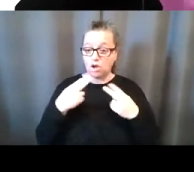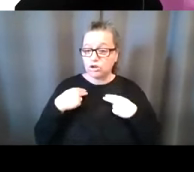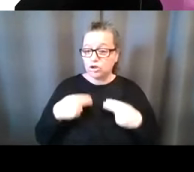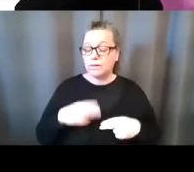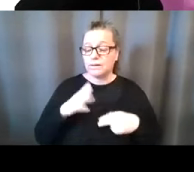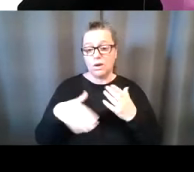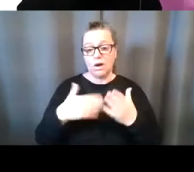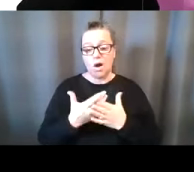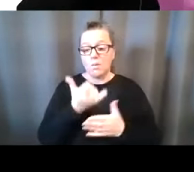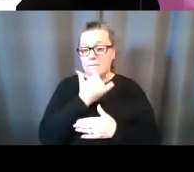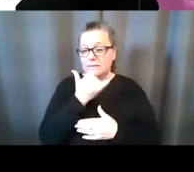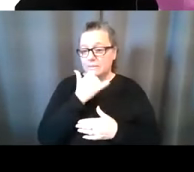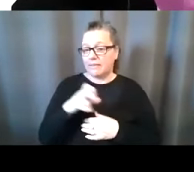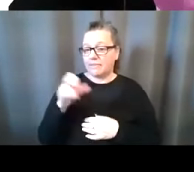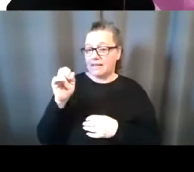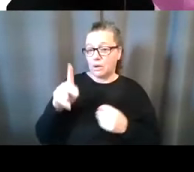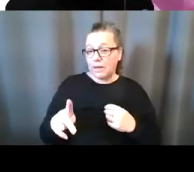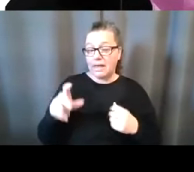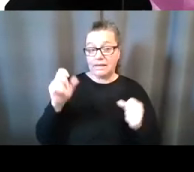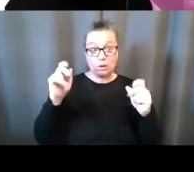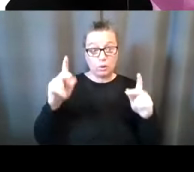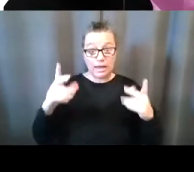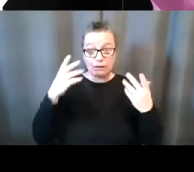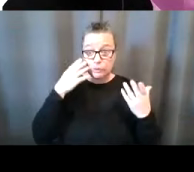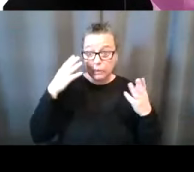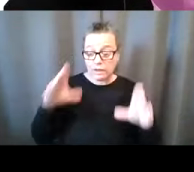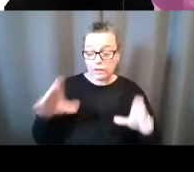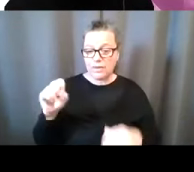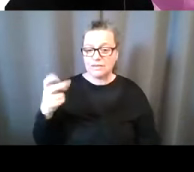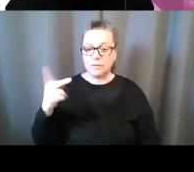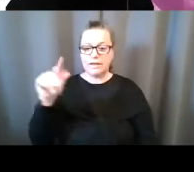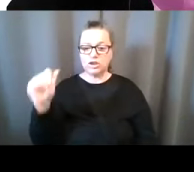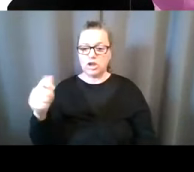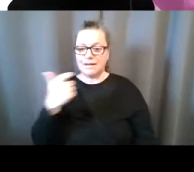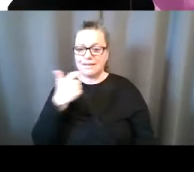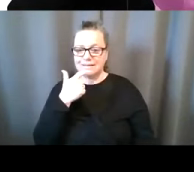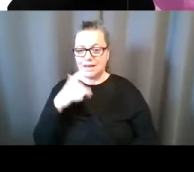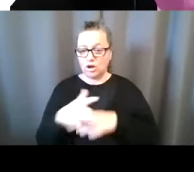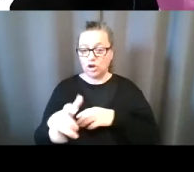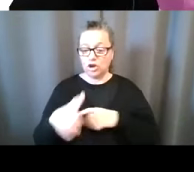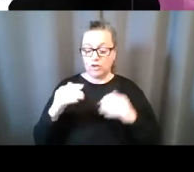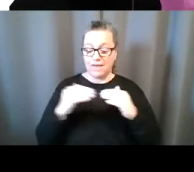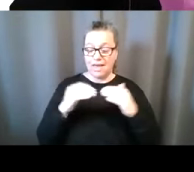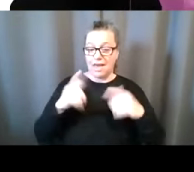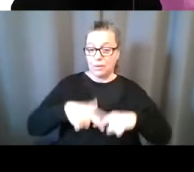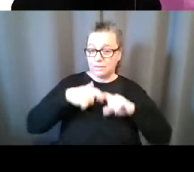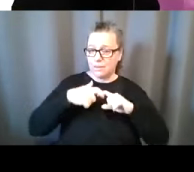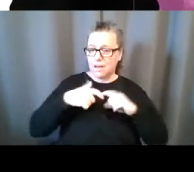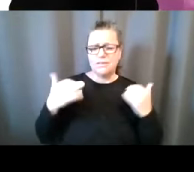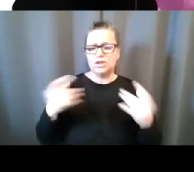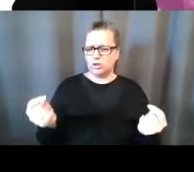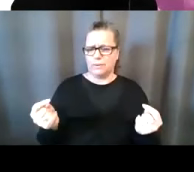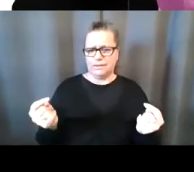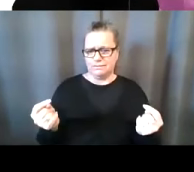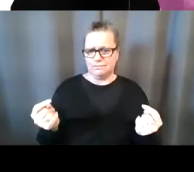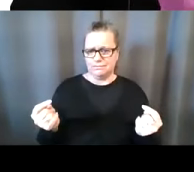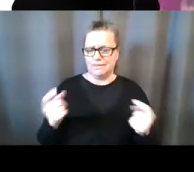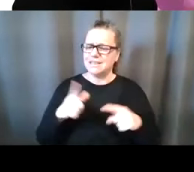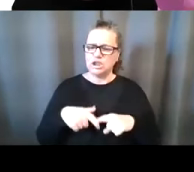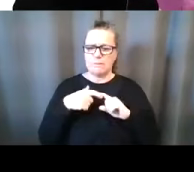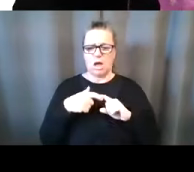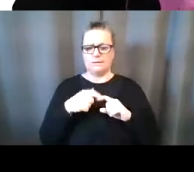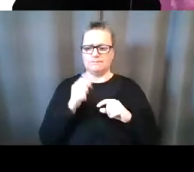that's okay. And it's okay to not know. That's why, Shauna mentioned earlier, with the equity pause, just do it. Just say, let's just pause.